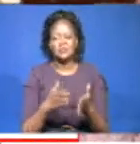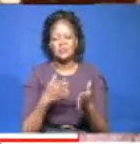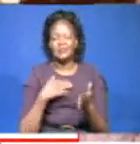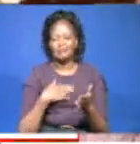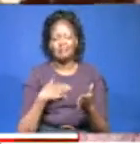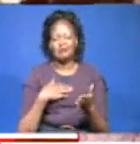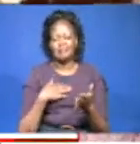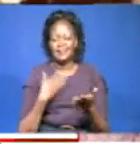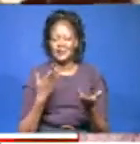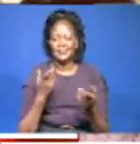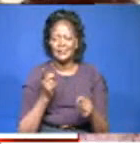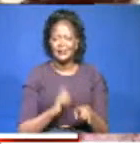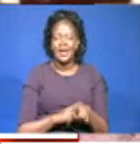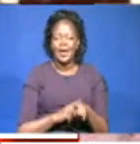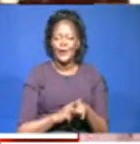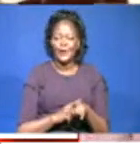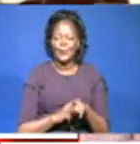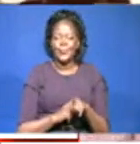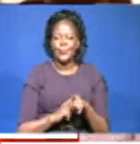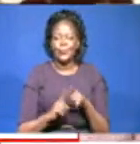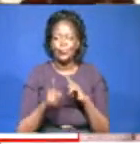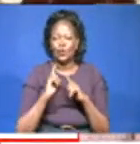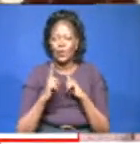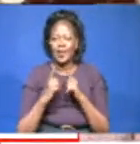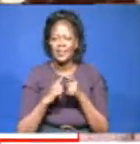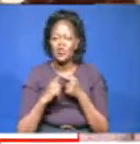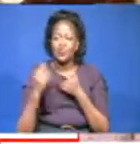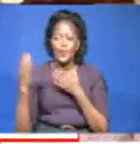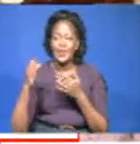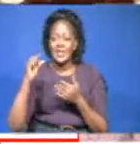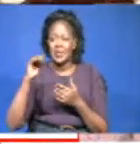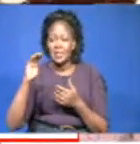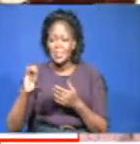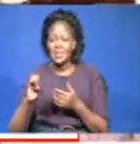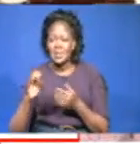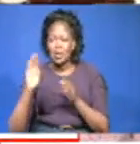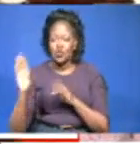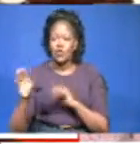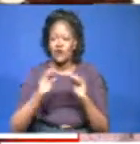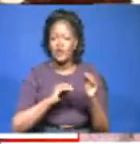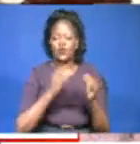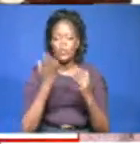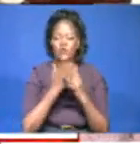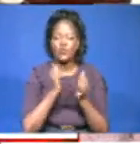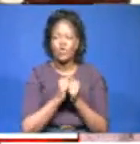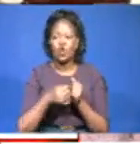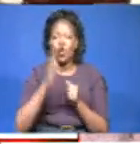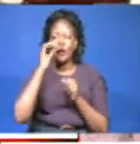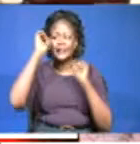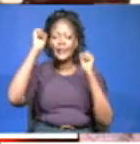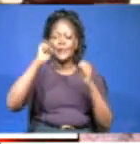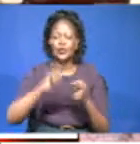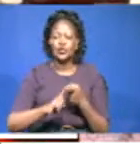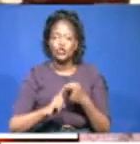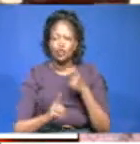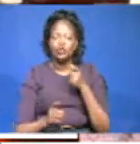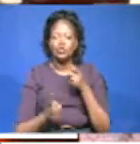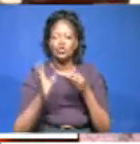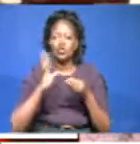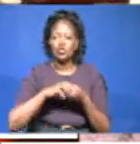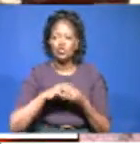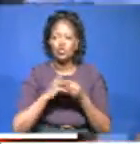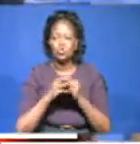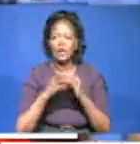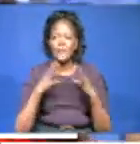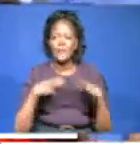you are doing gene transfer, you're interfering with God's ability to create human